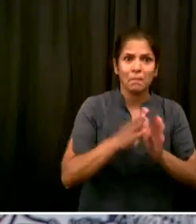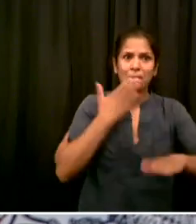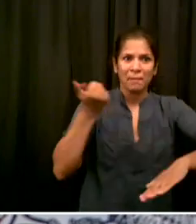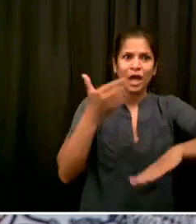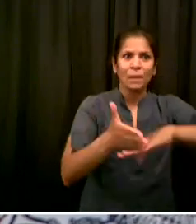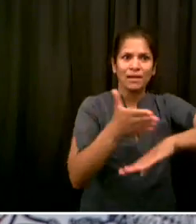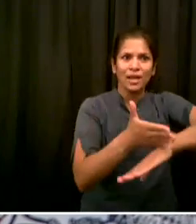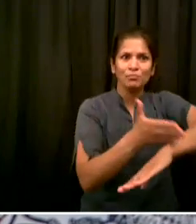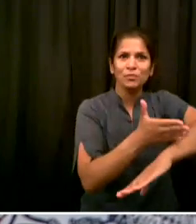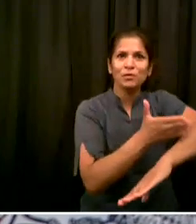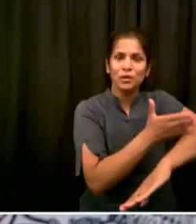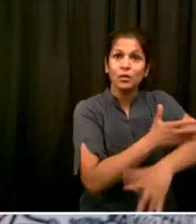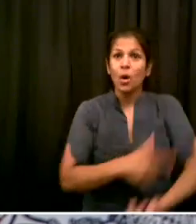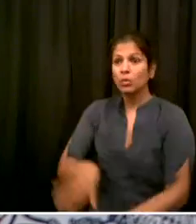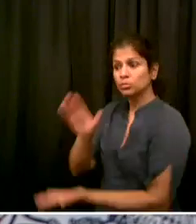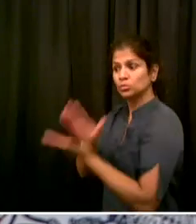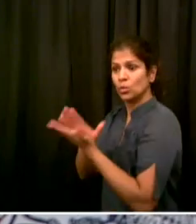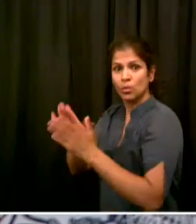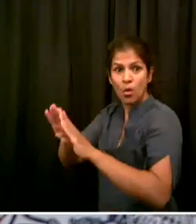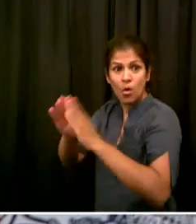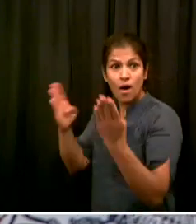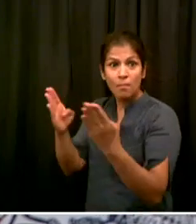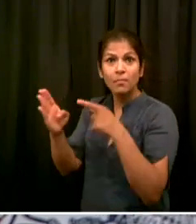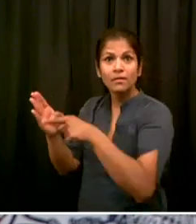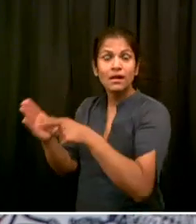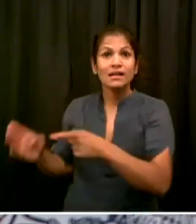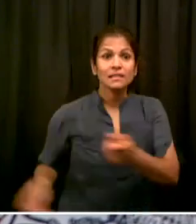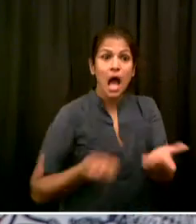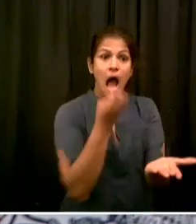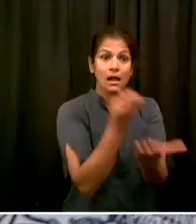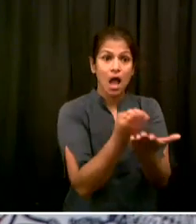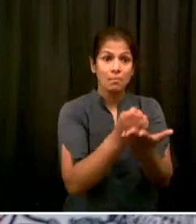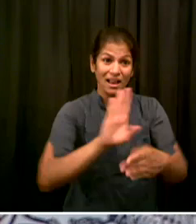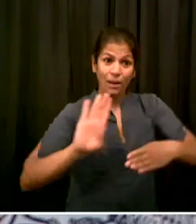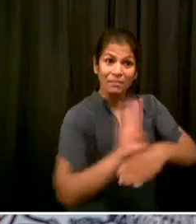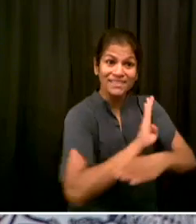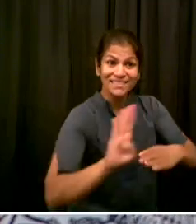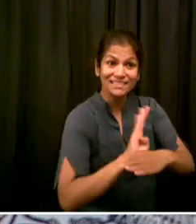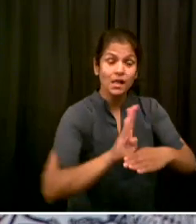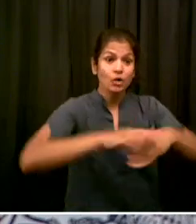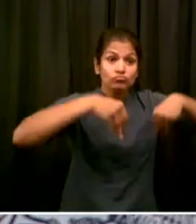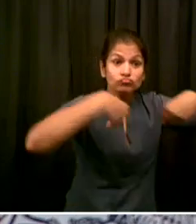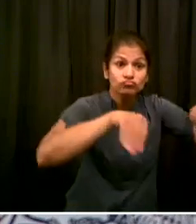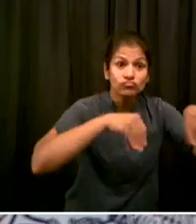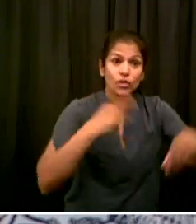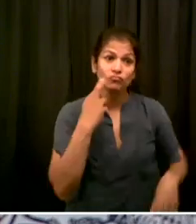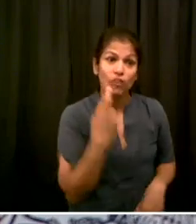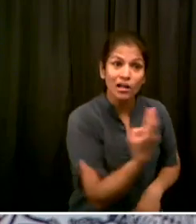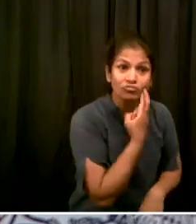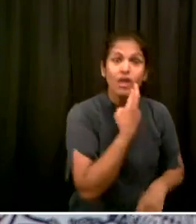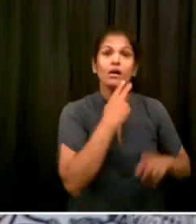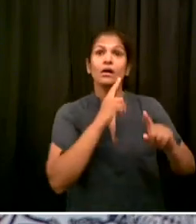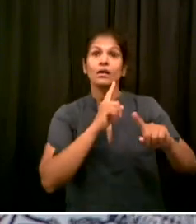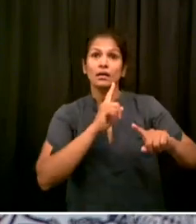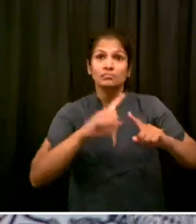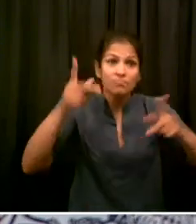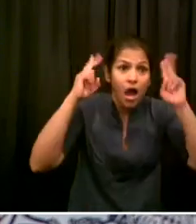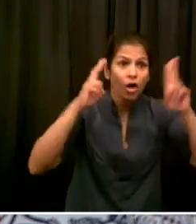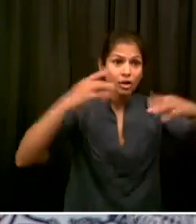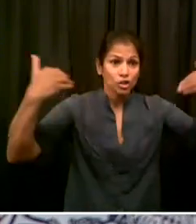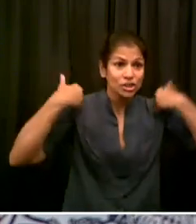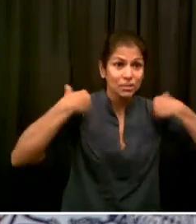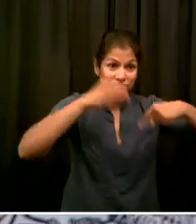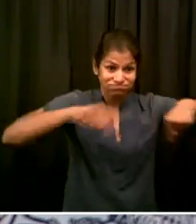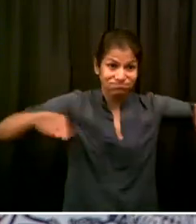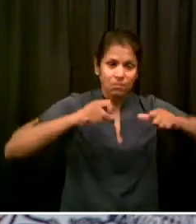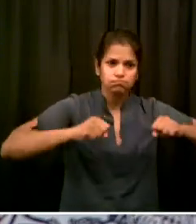of progress. Why? Because we've been able to beat back the disease. We've been able to keep that rate of infection below